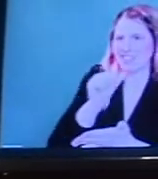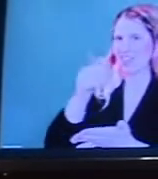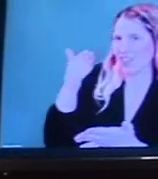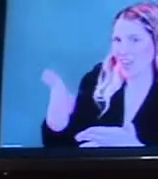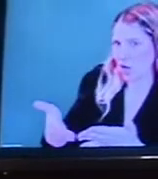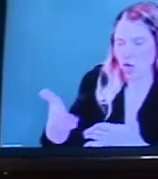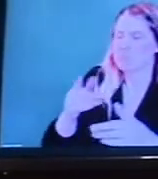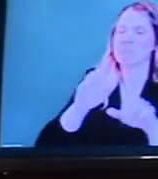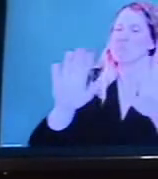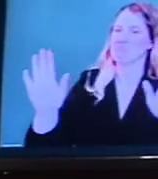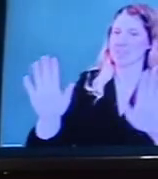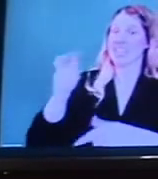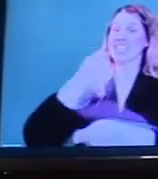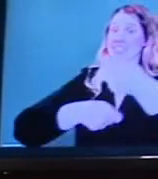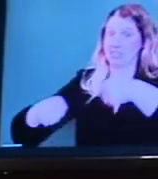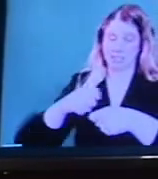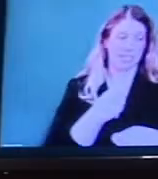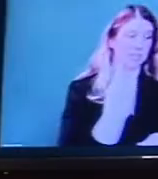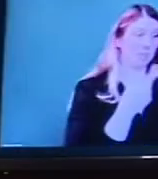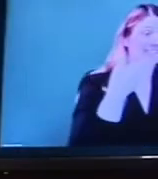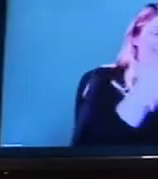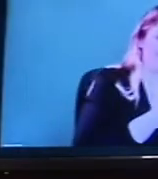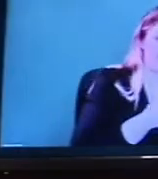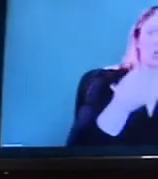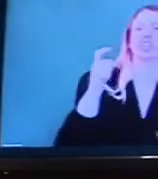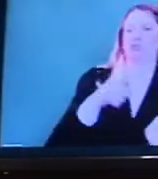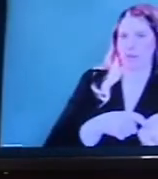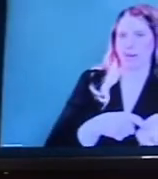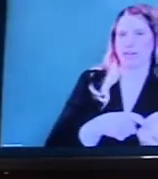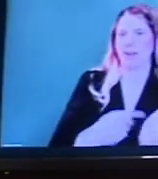being recognized.